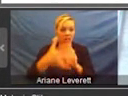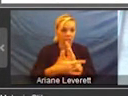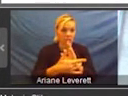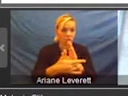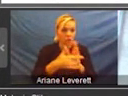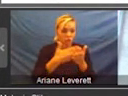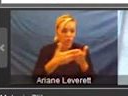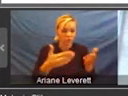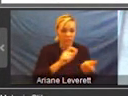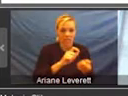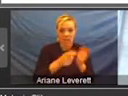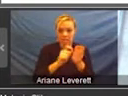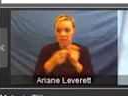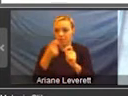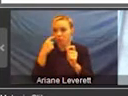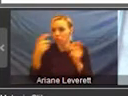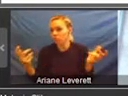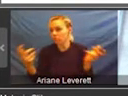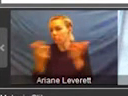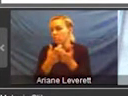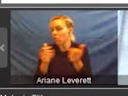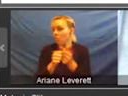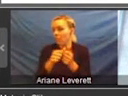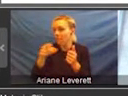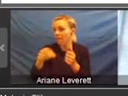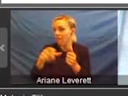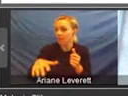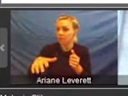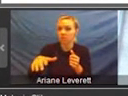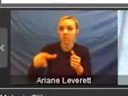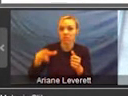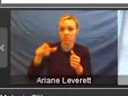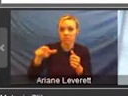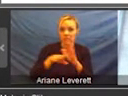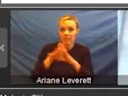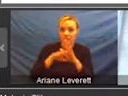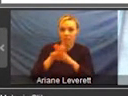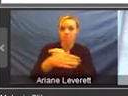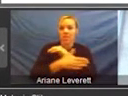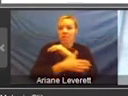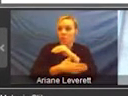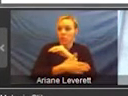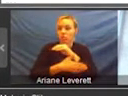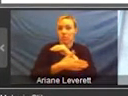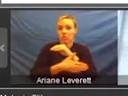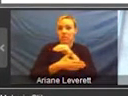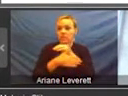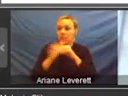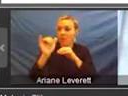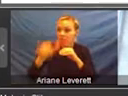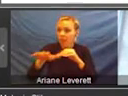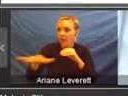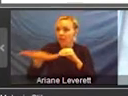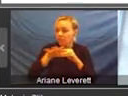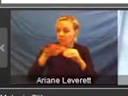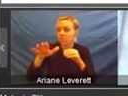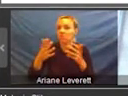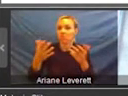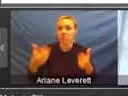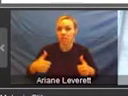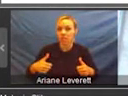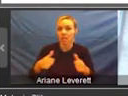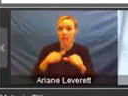conditions in developing countries. It is almost unbreakable, or was advertised as